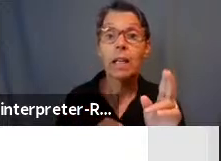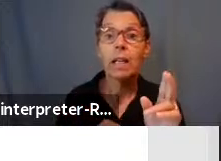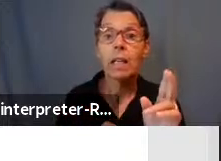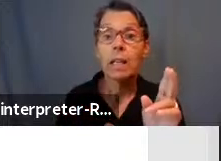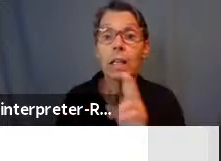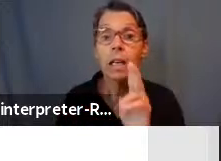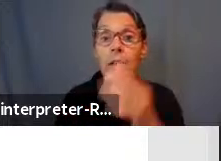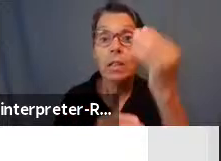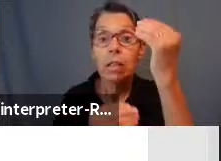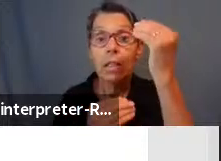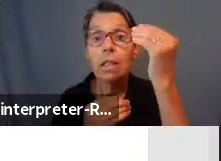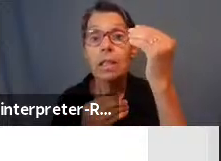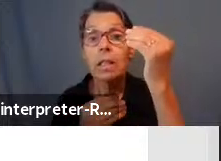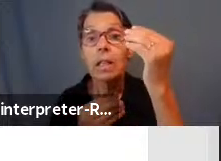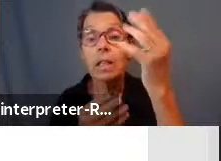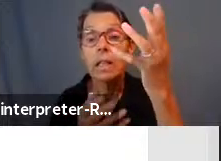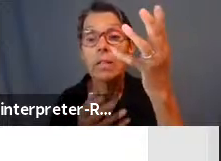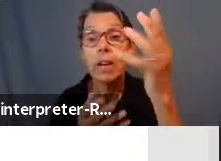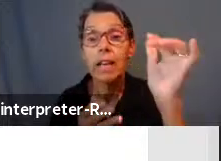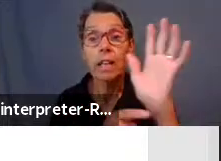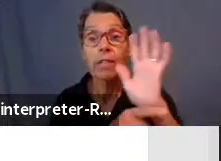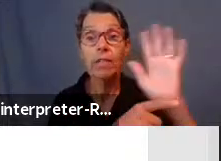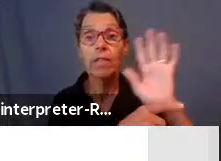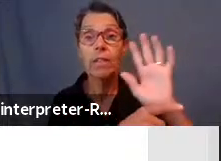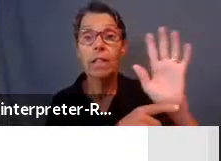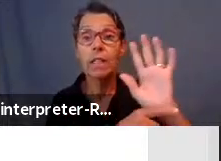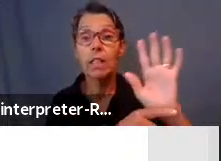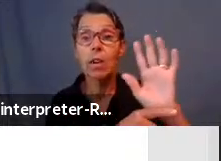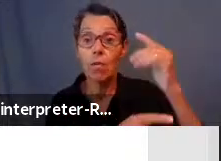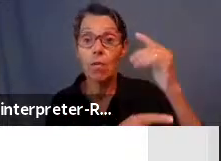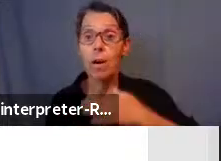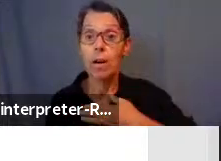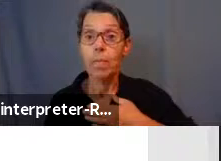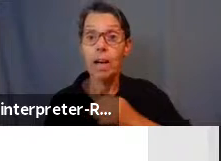information as a video for my staff training?